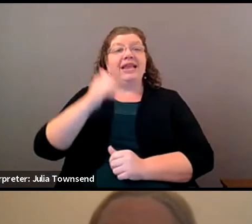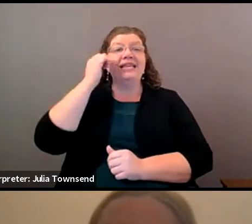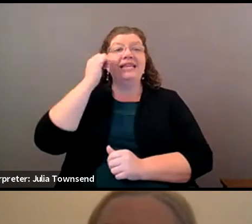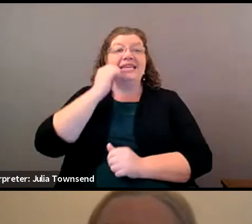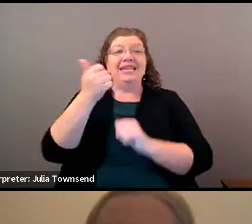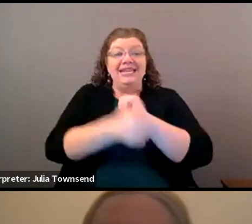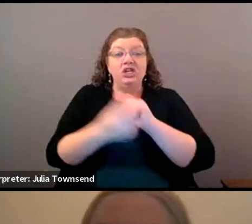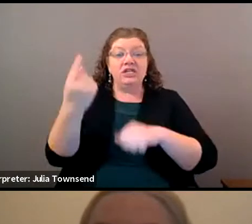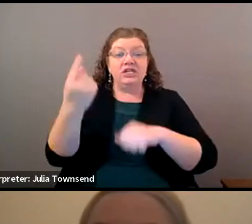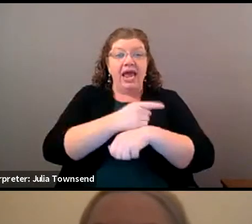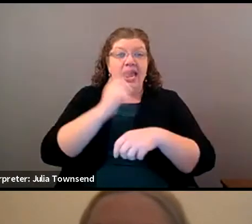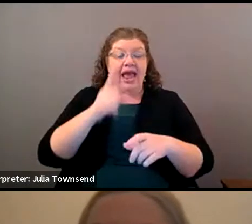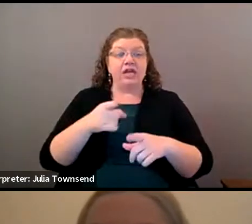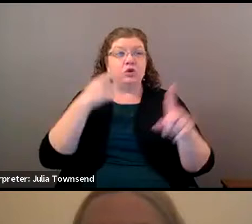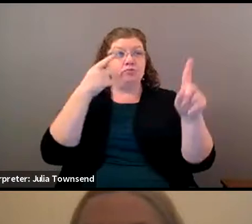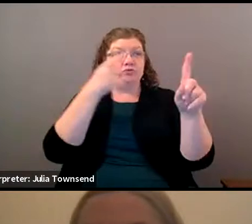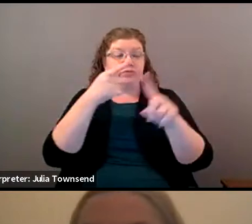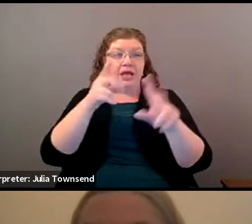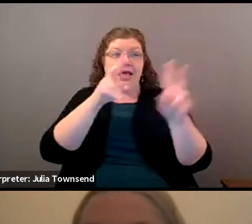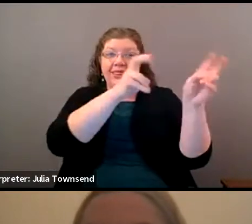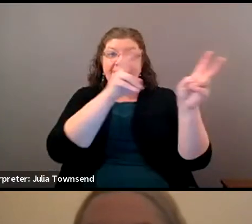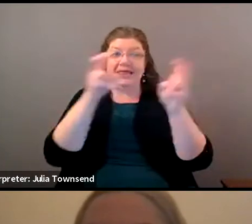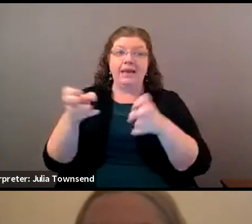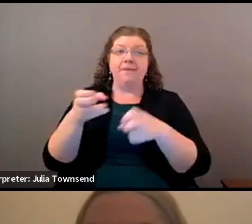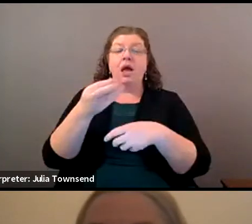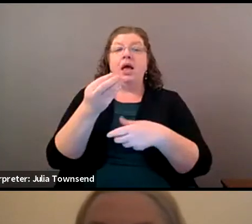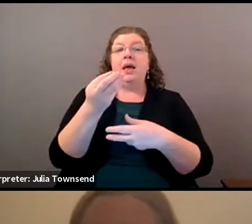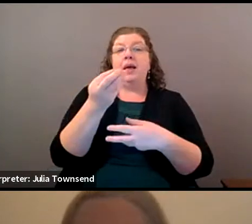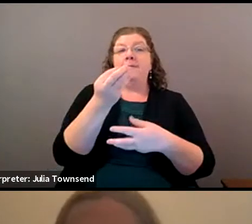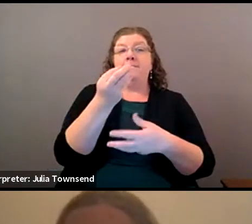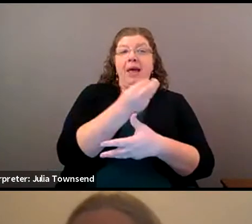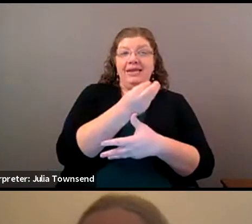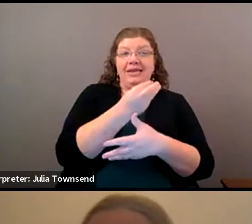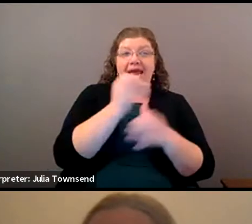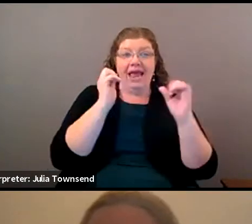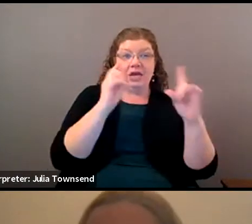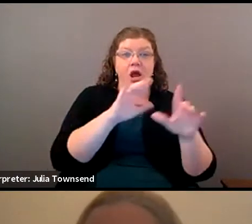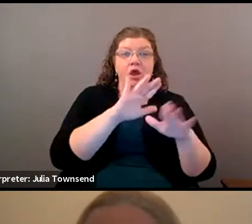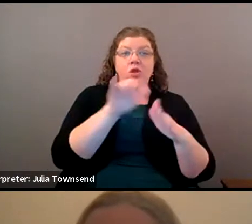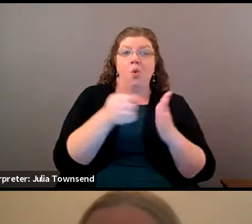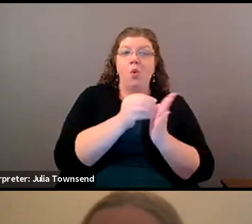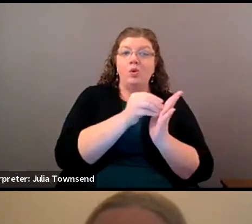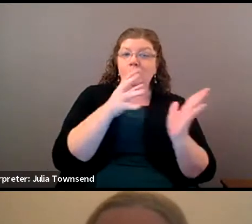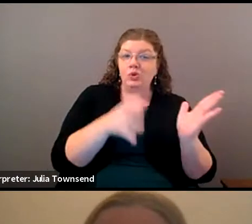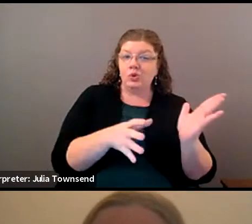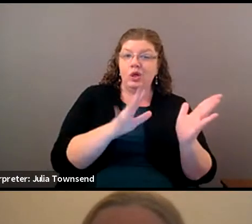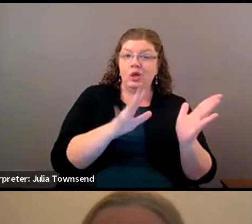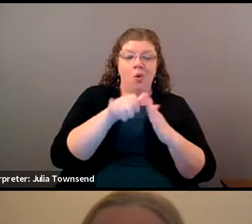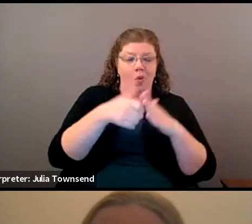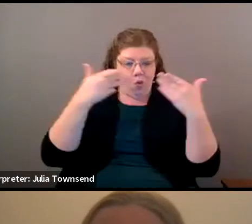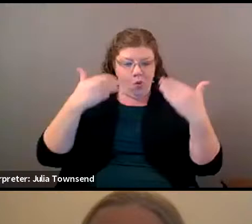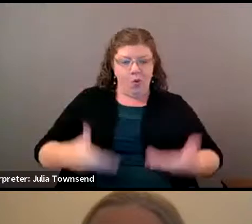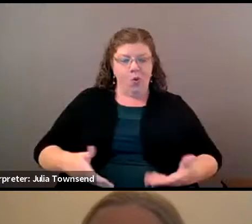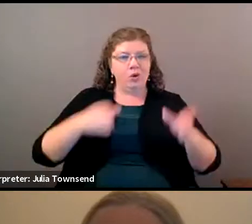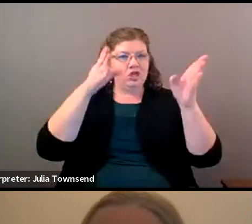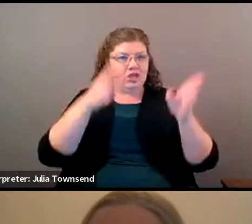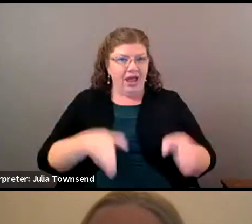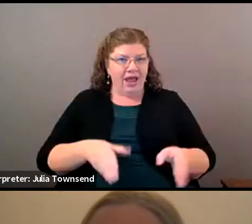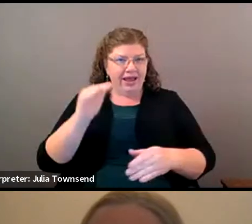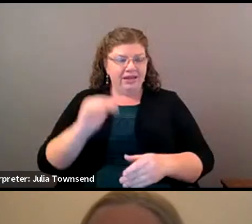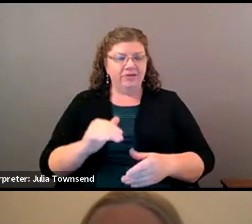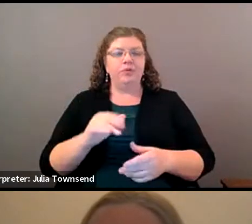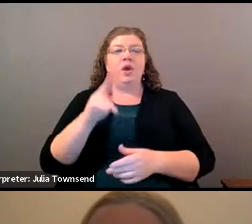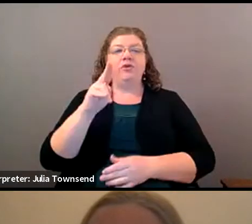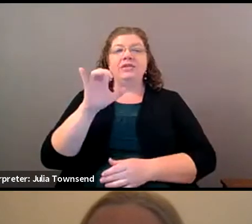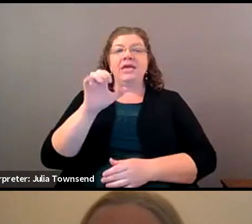a strategic theme. On Monday, we will be educating the whole student, really looking at whole child. And we have UCSB's